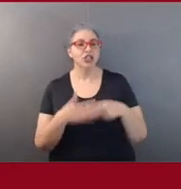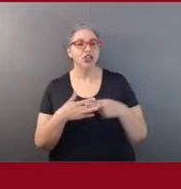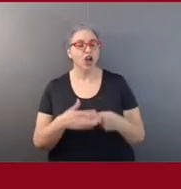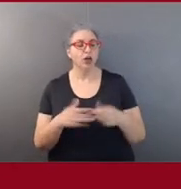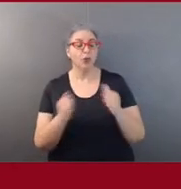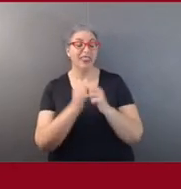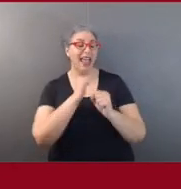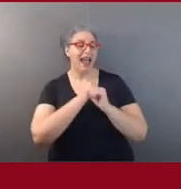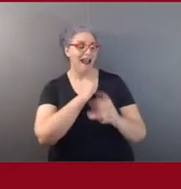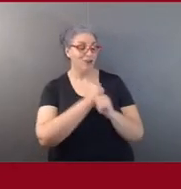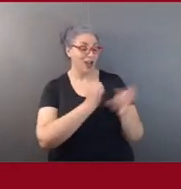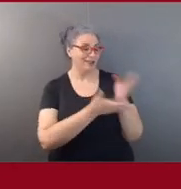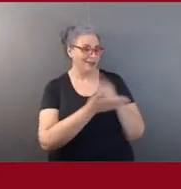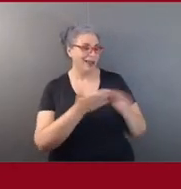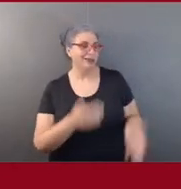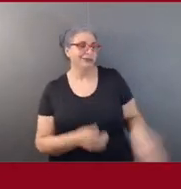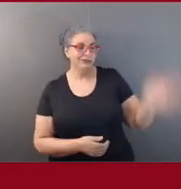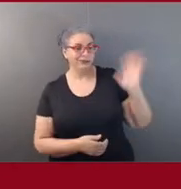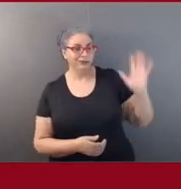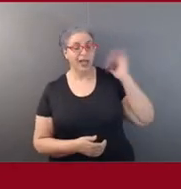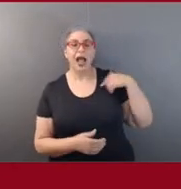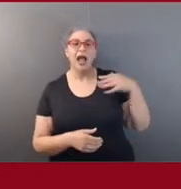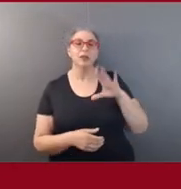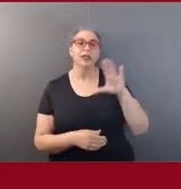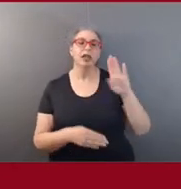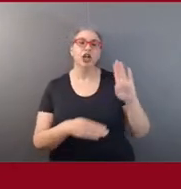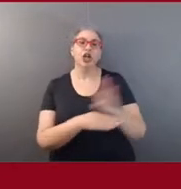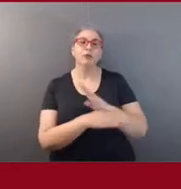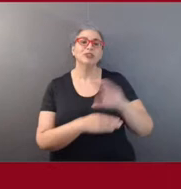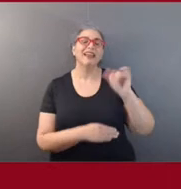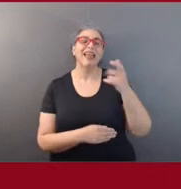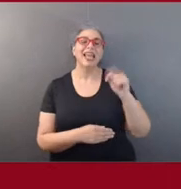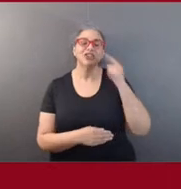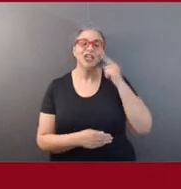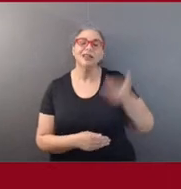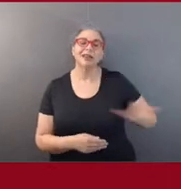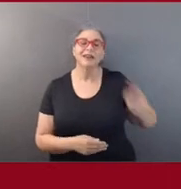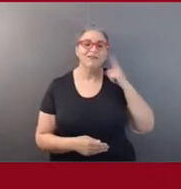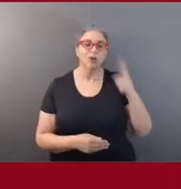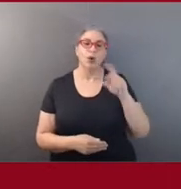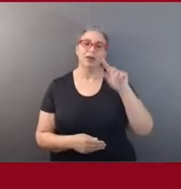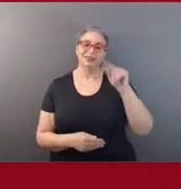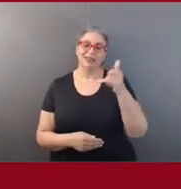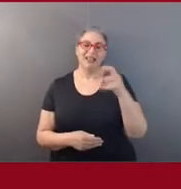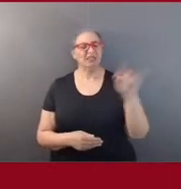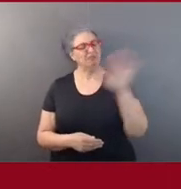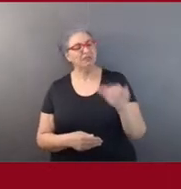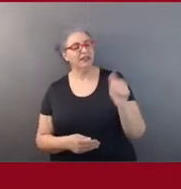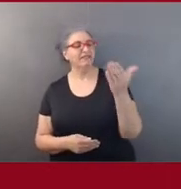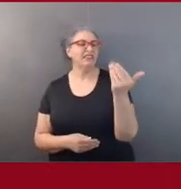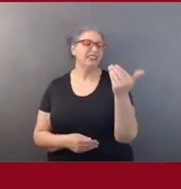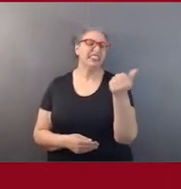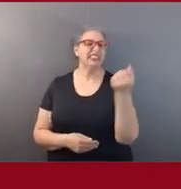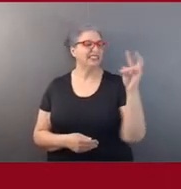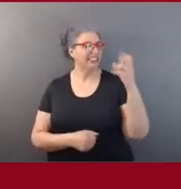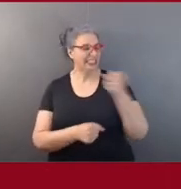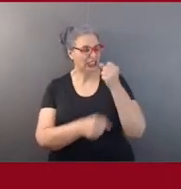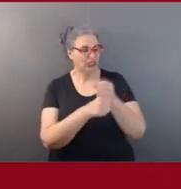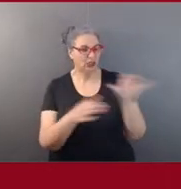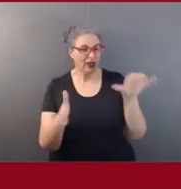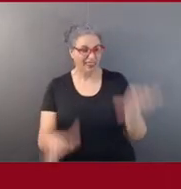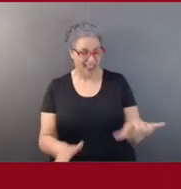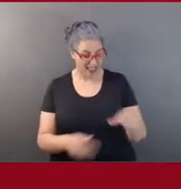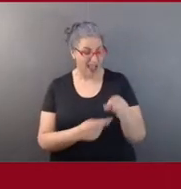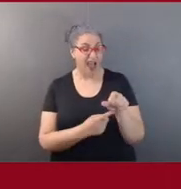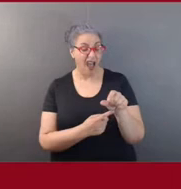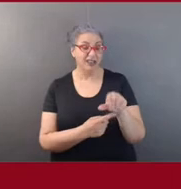the advertising side. So I was a commercial agent for talent. And so I spent about 15, 17 years doing that.